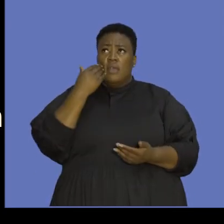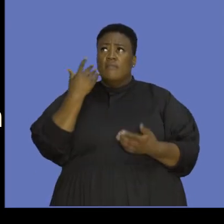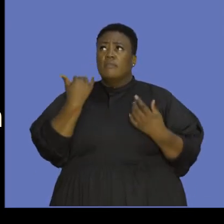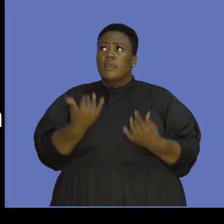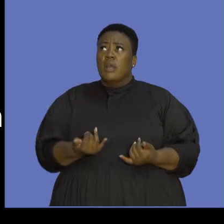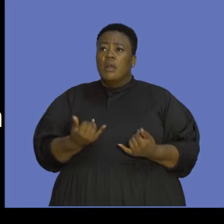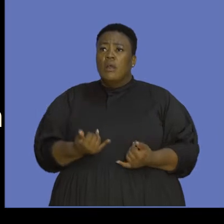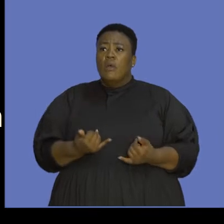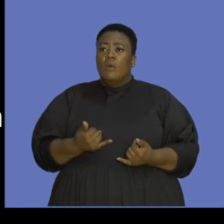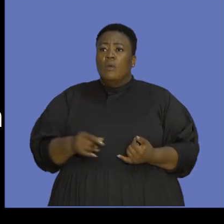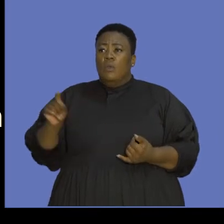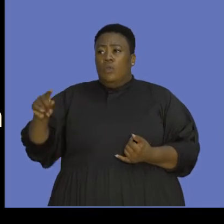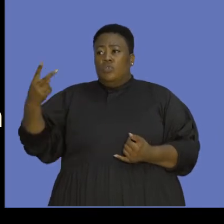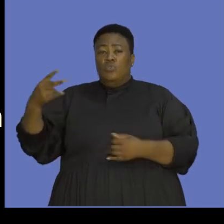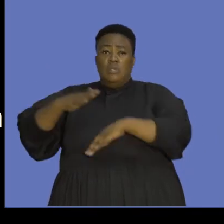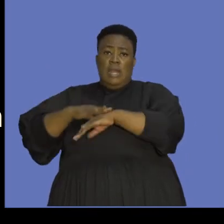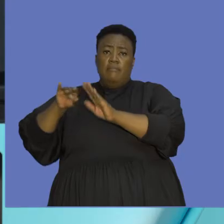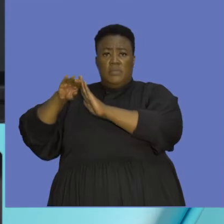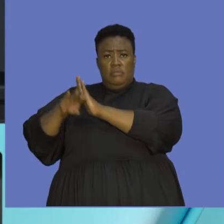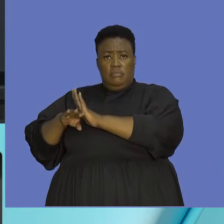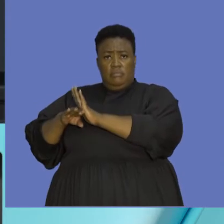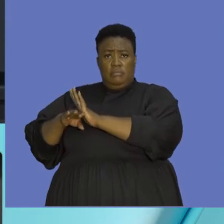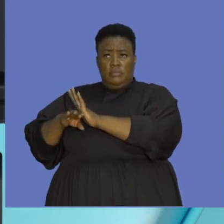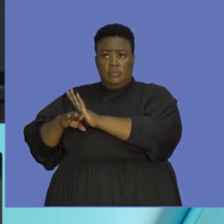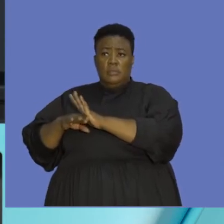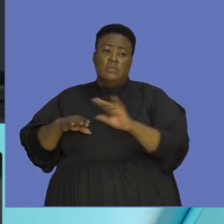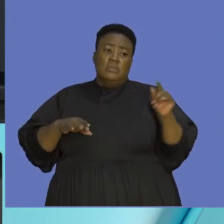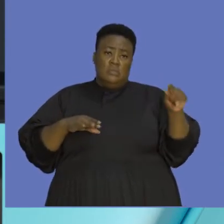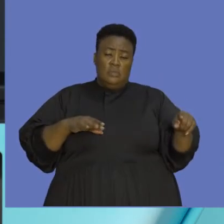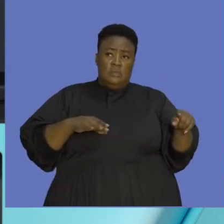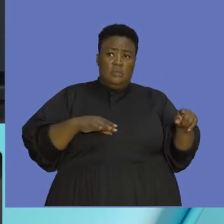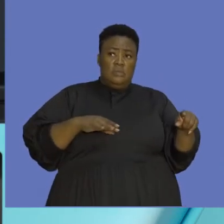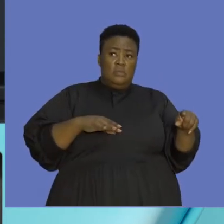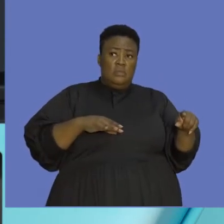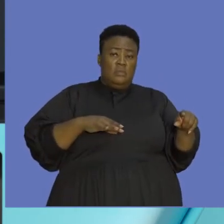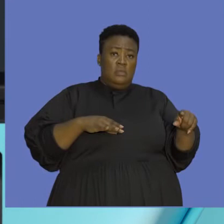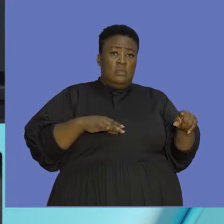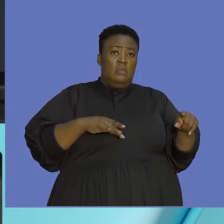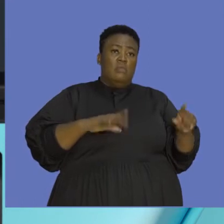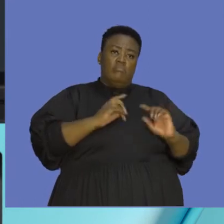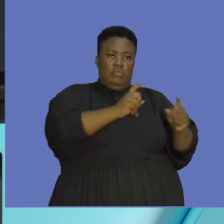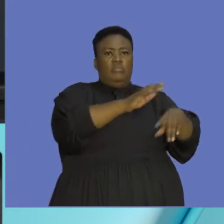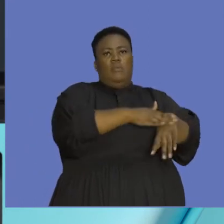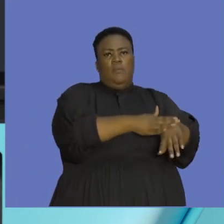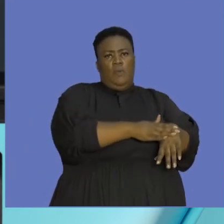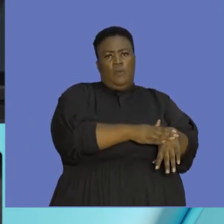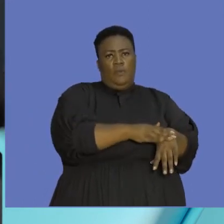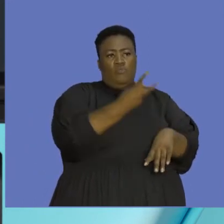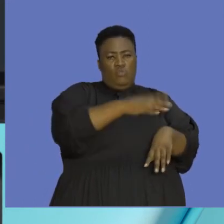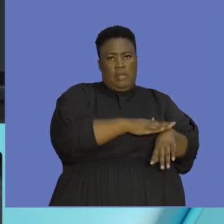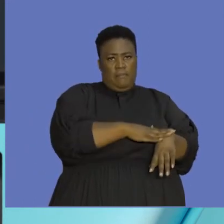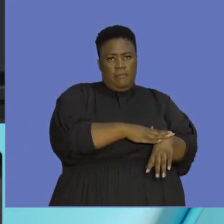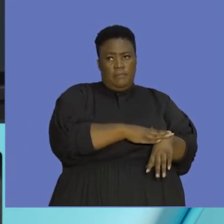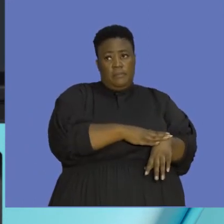factor. So if I make the mass 2 times smaller, the acceleration will be 2 times